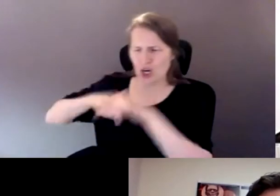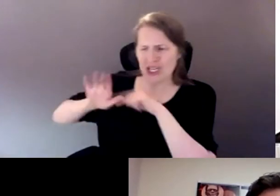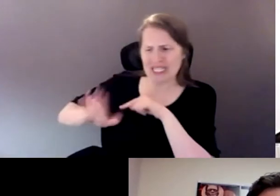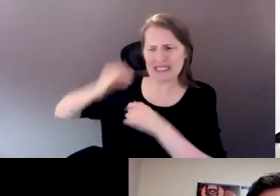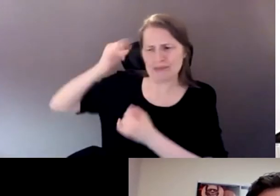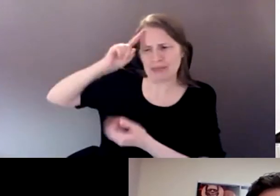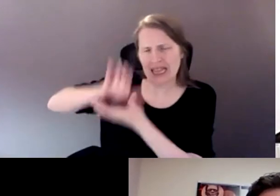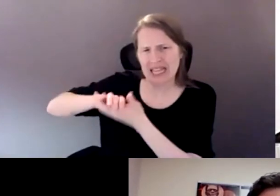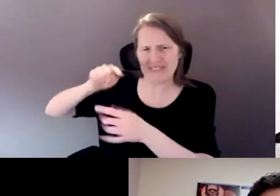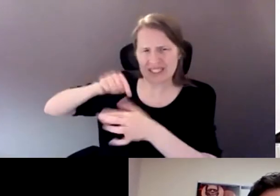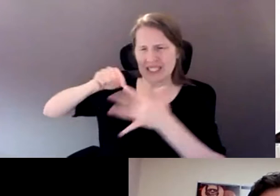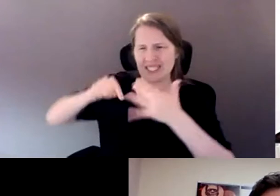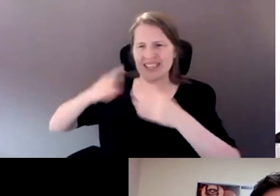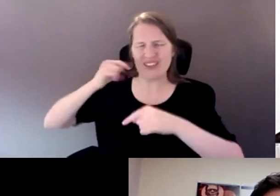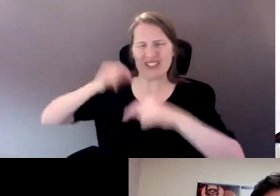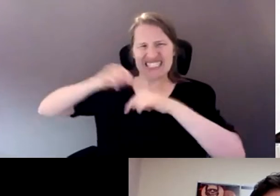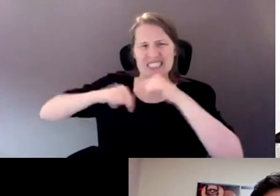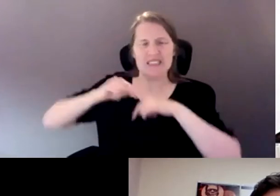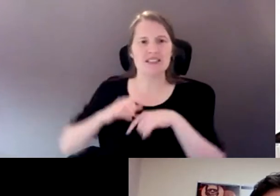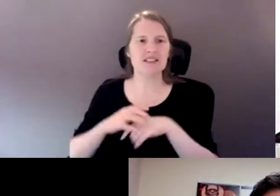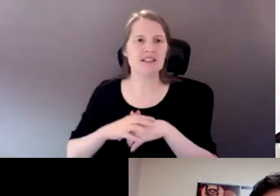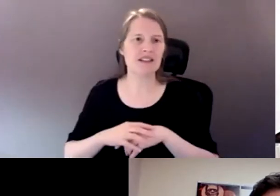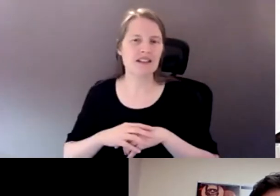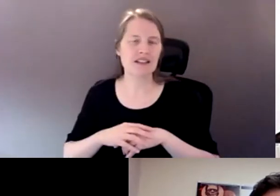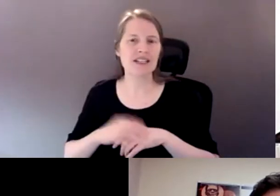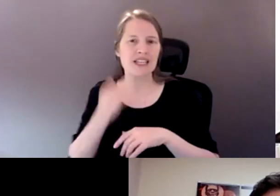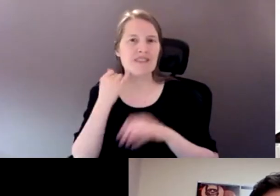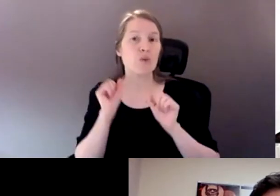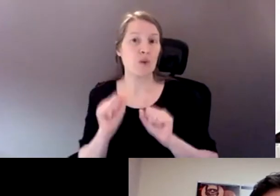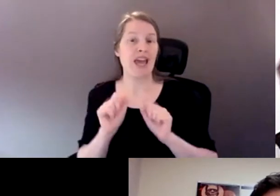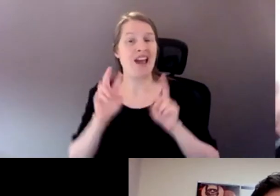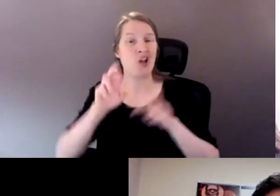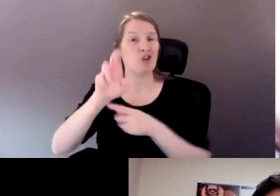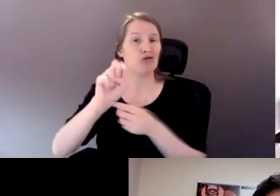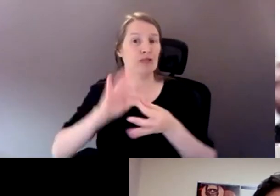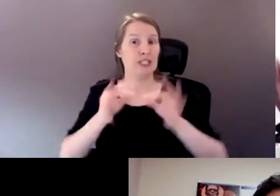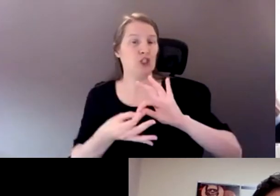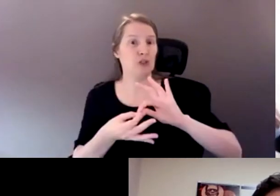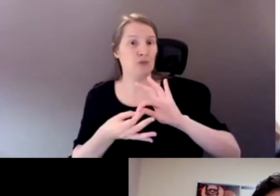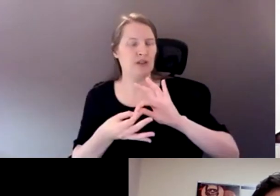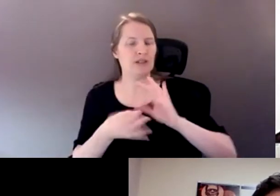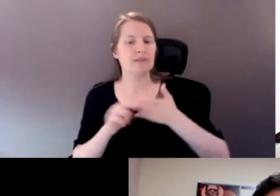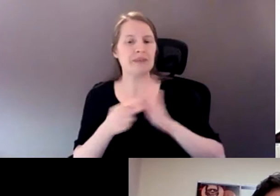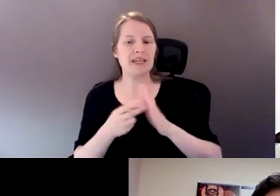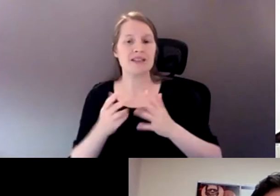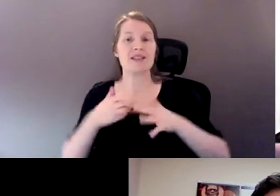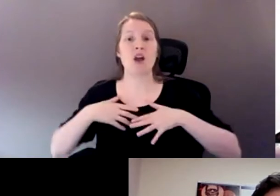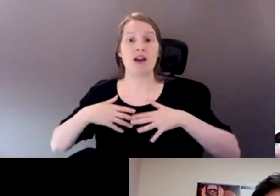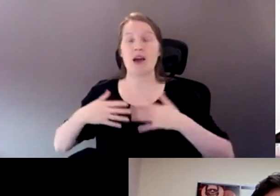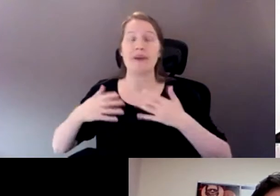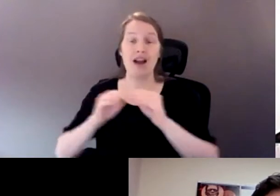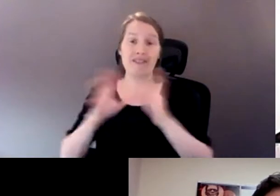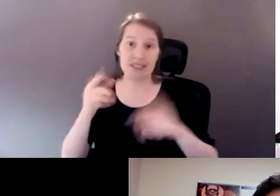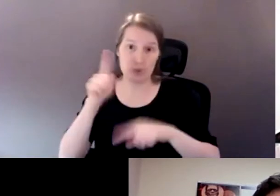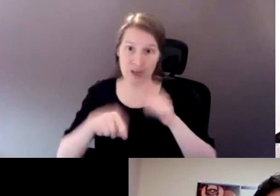had in its early period. Those kinds of moves offer the future, our future. They don't offer the intermediate time at